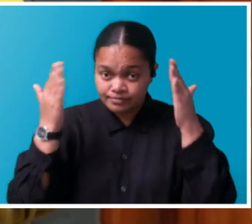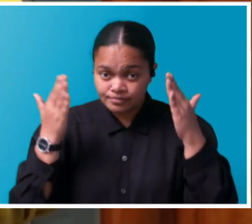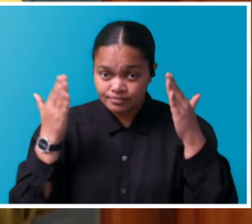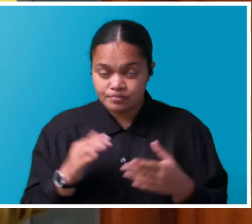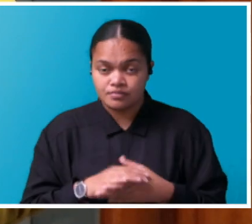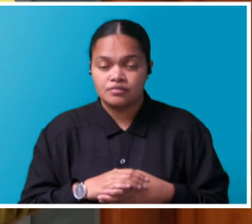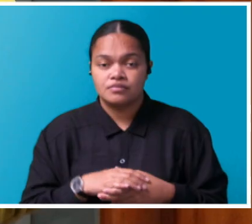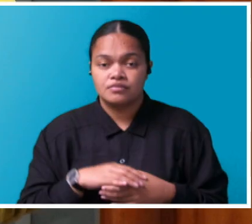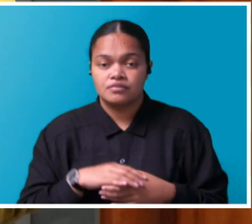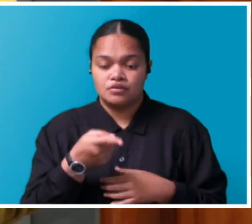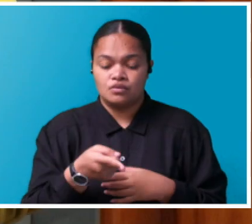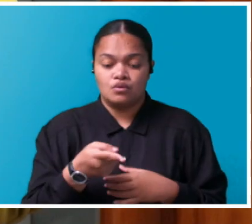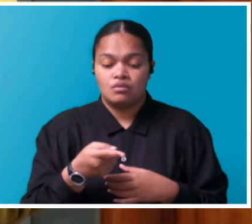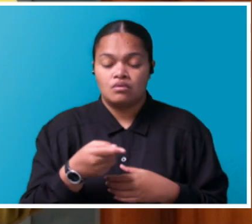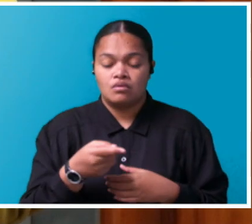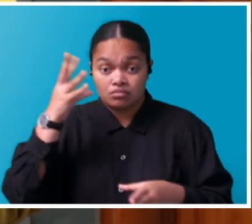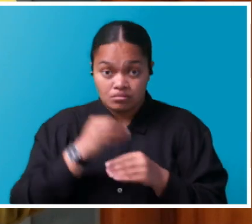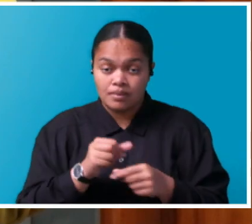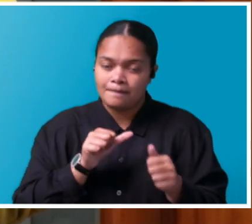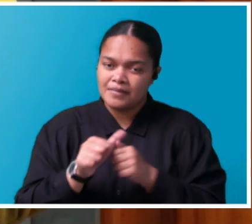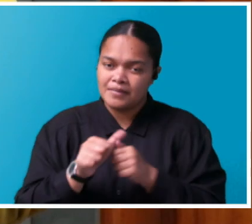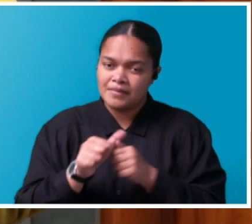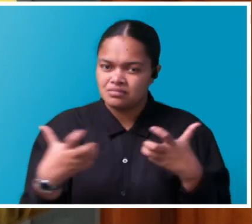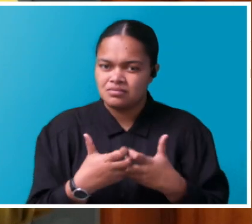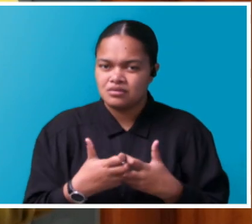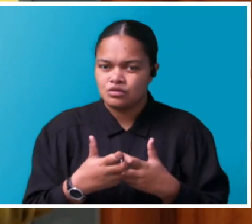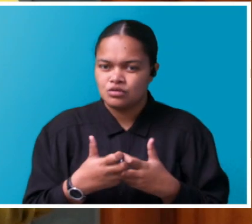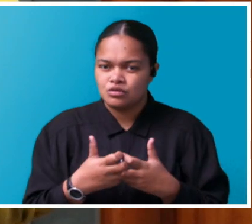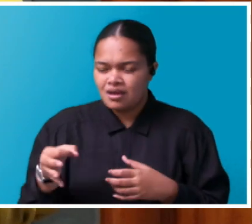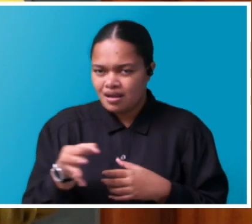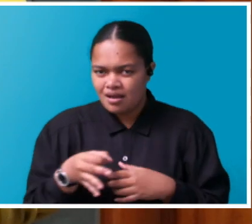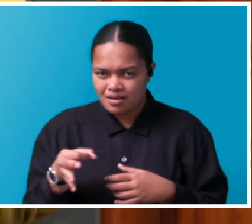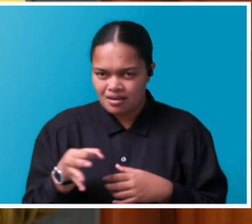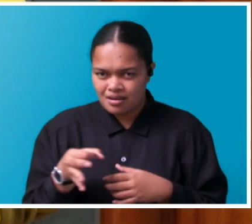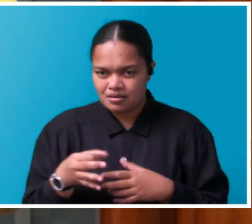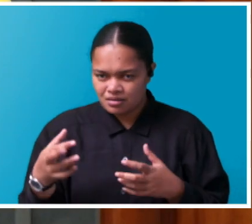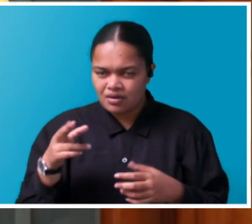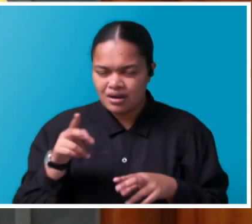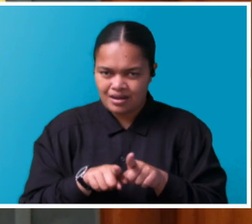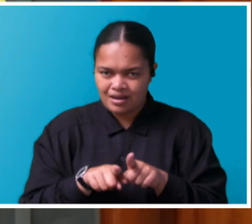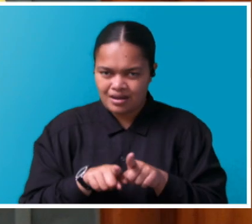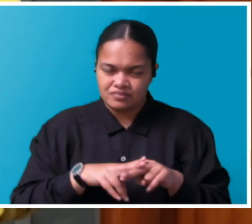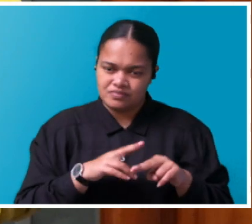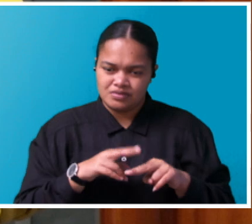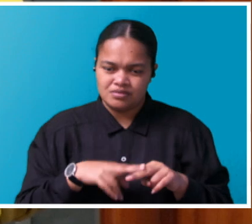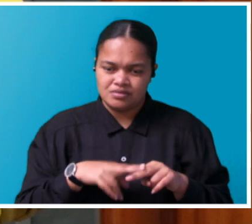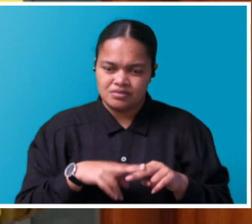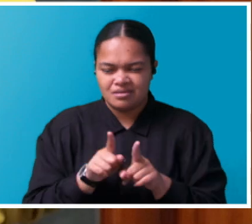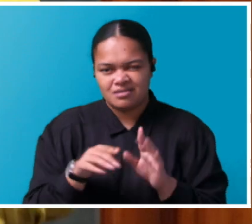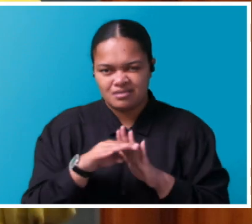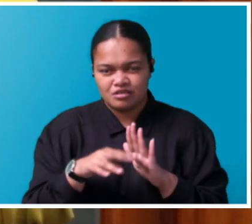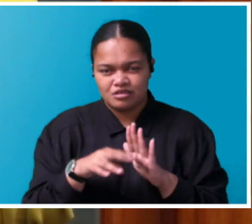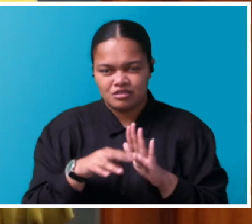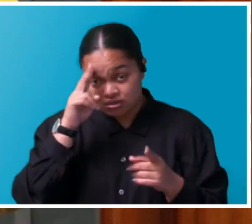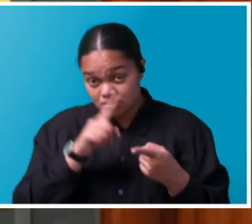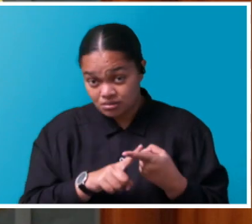emission reduction program is best suited for a small island developing state like Fiji for the following reasons. One, for